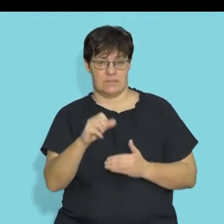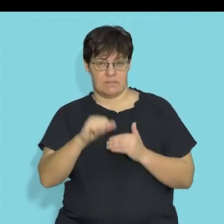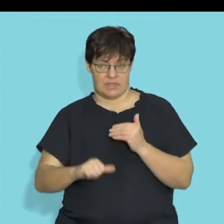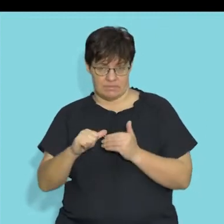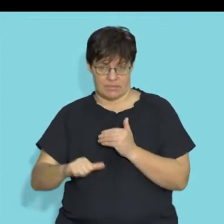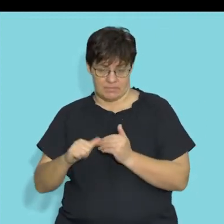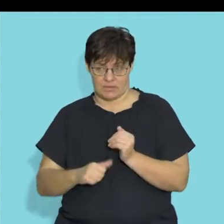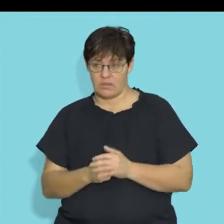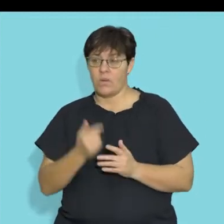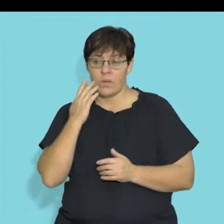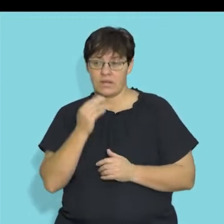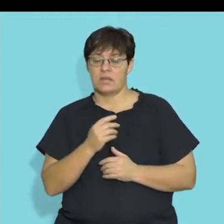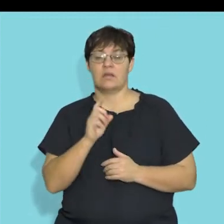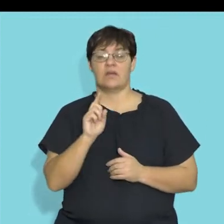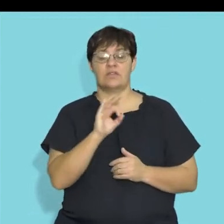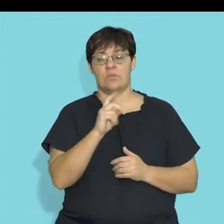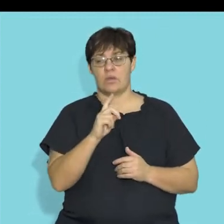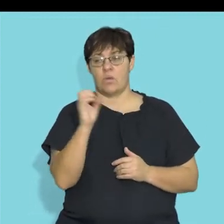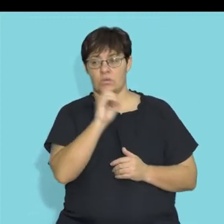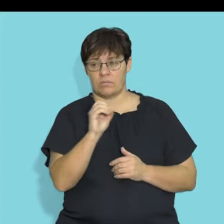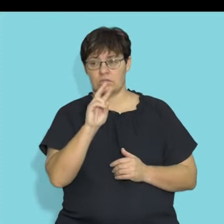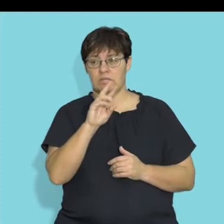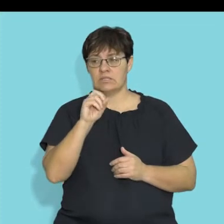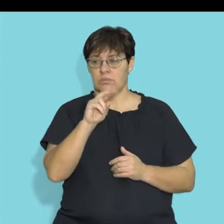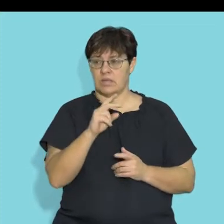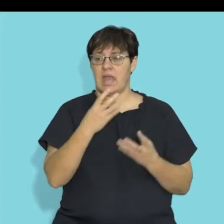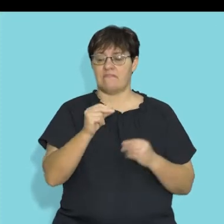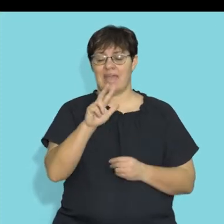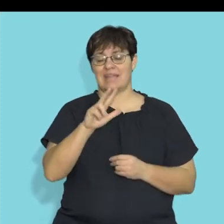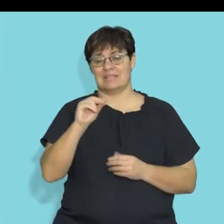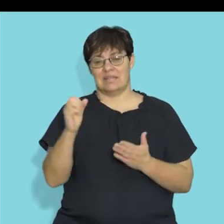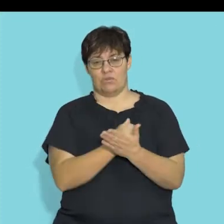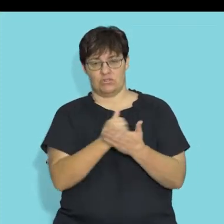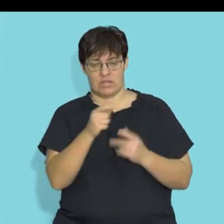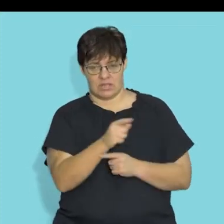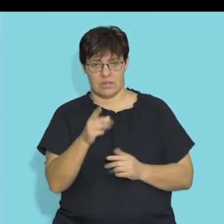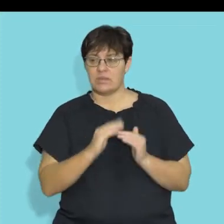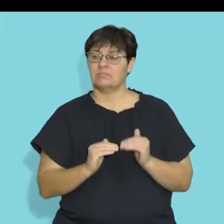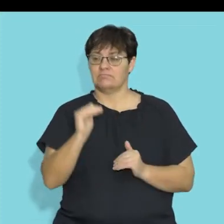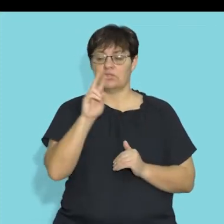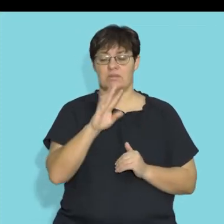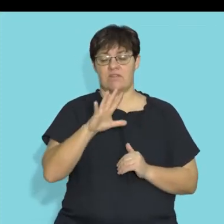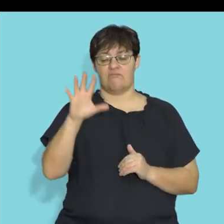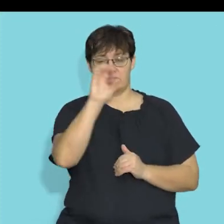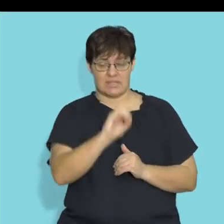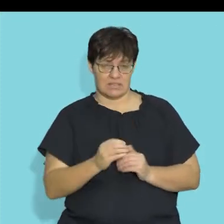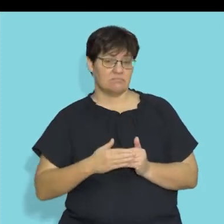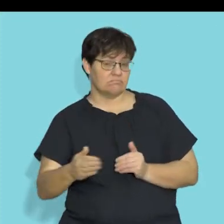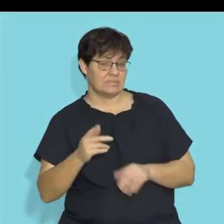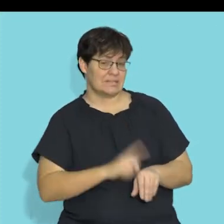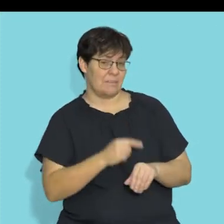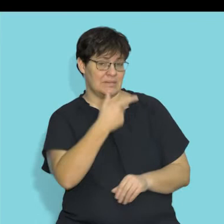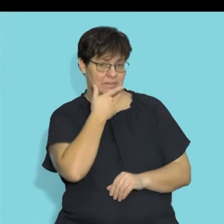Rand per member. On the 31st of October 2020, there were 80 registered members. Duan expects the membership to increase by